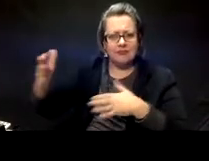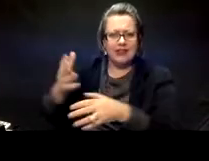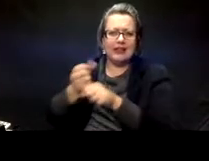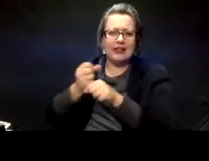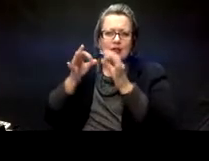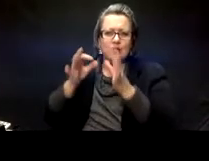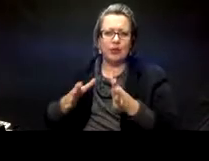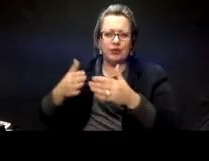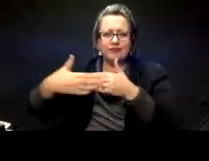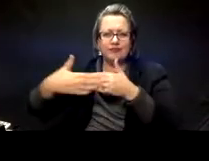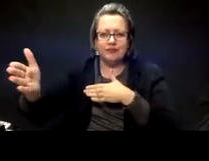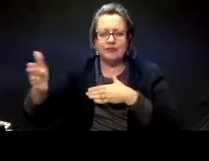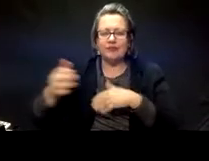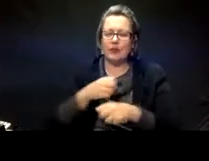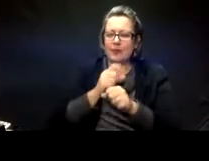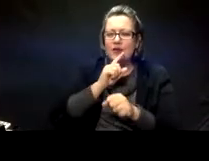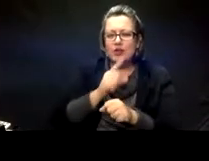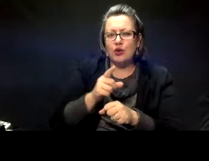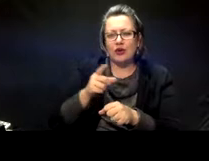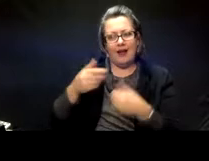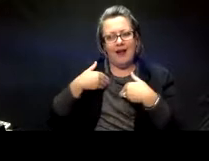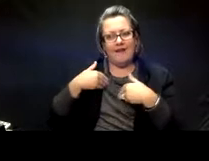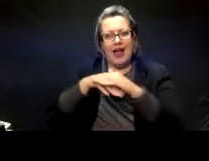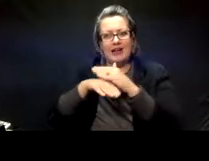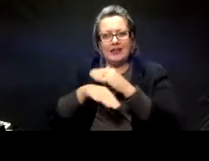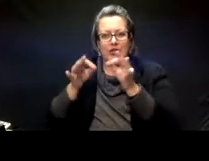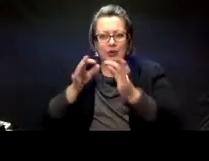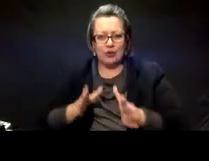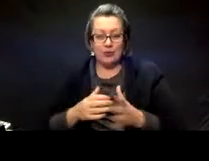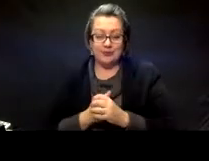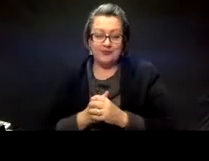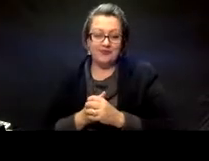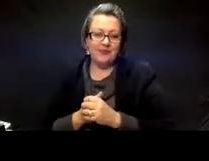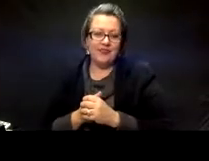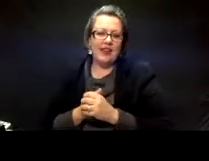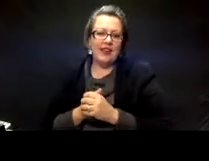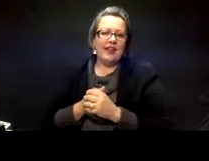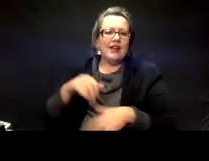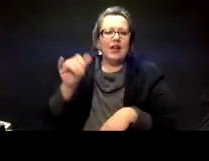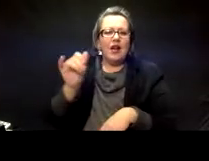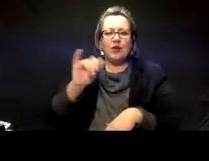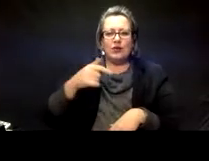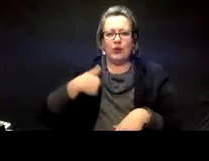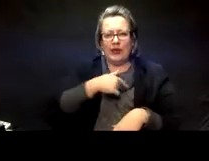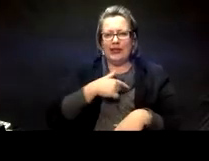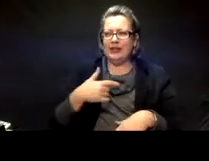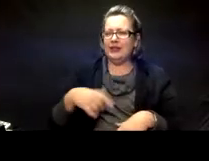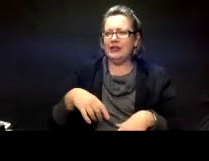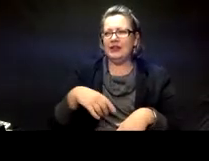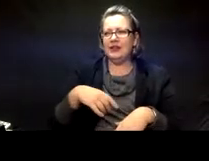and instruct them to please from that point forward get an interpreter. So we make sure that they have access.